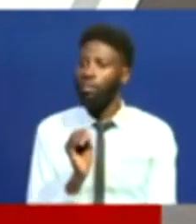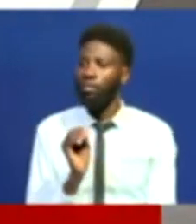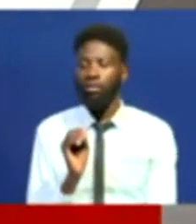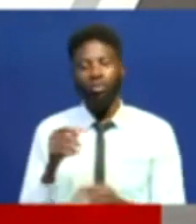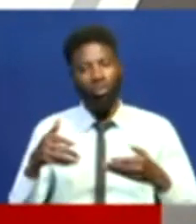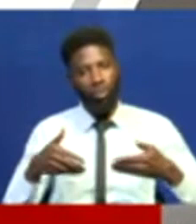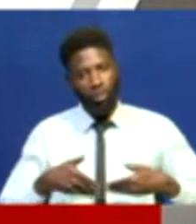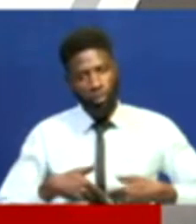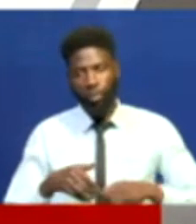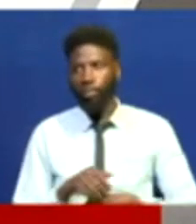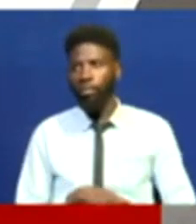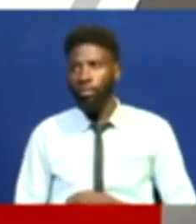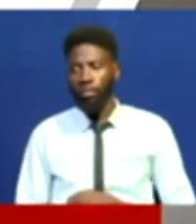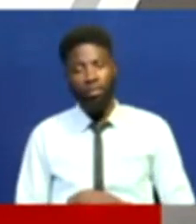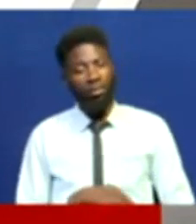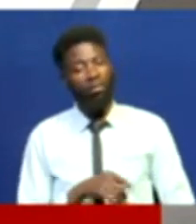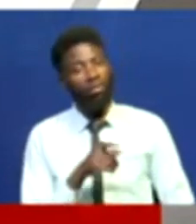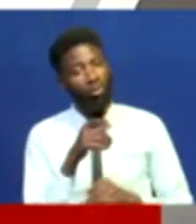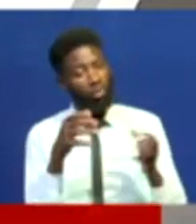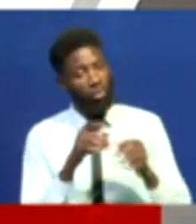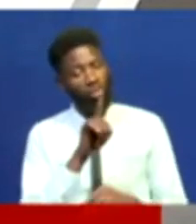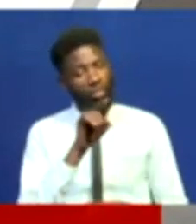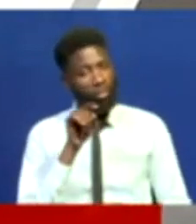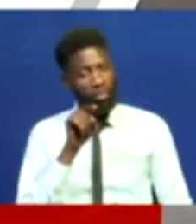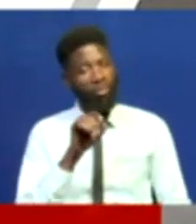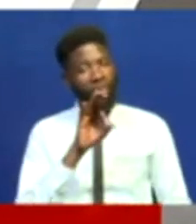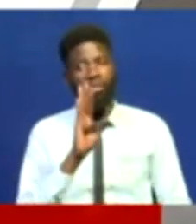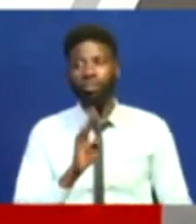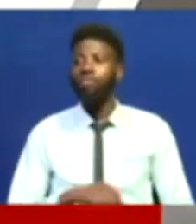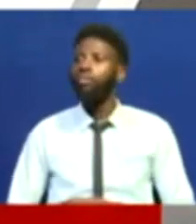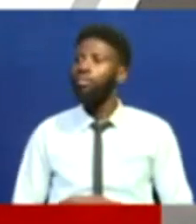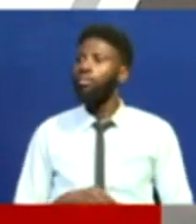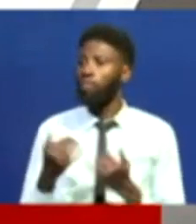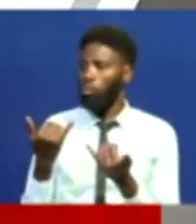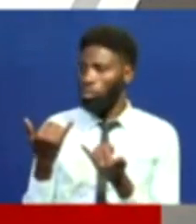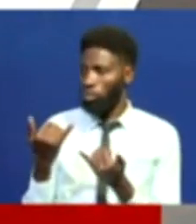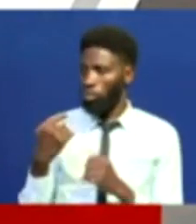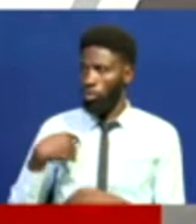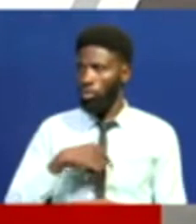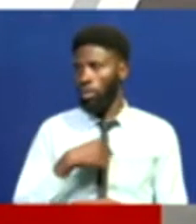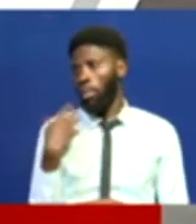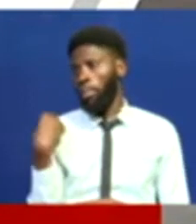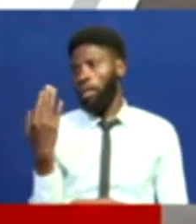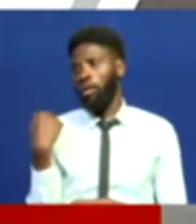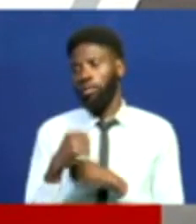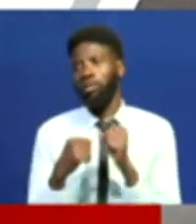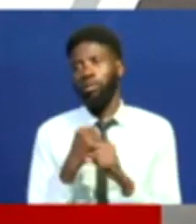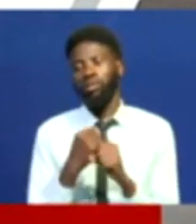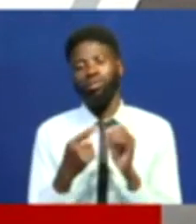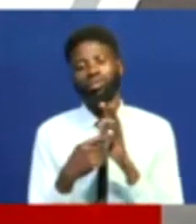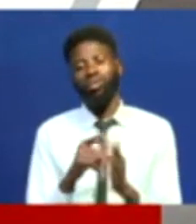people. Out of the 1.3 billion? Out of the 1.3. Now we are just as of the data last year is showing about